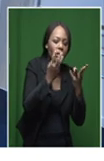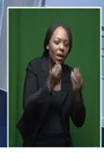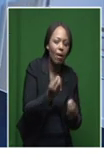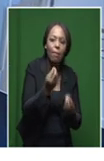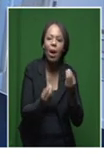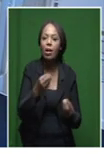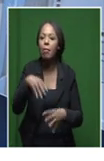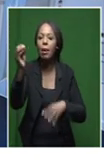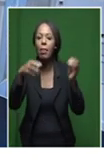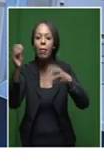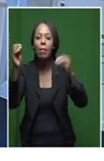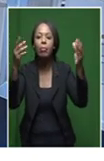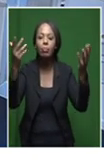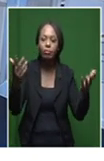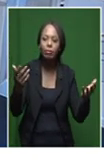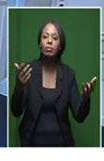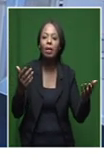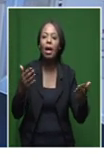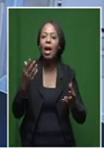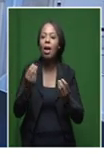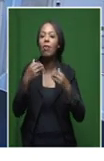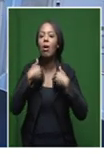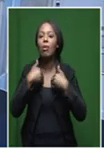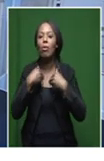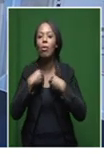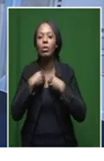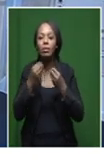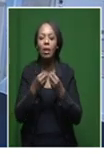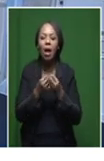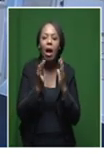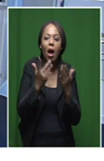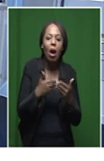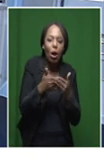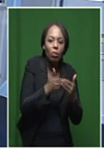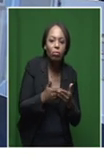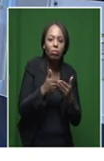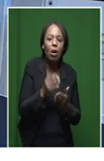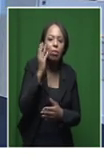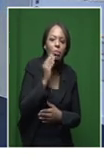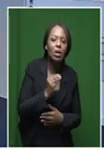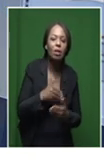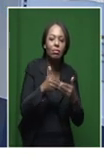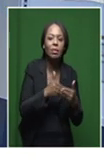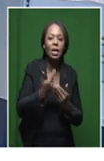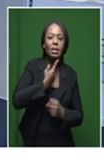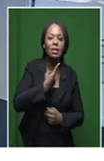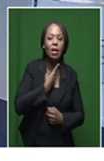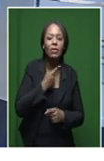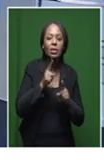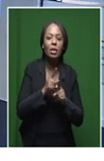in time and you should be looked after. So what and how do you address issues of autonomy and older people taking care of themselves?